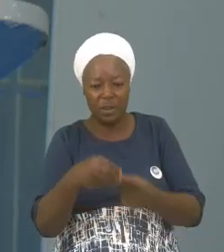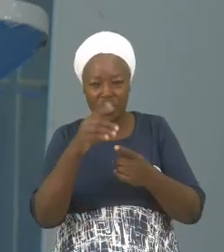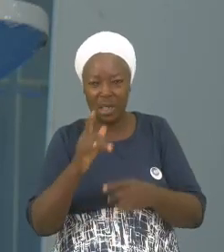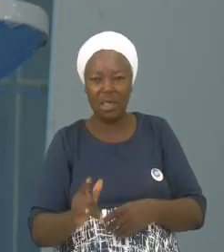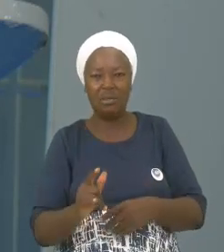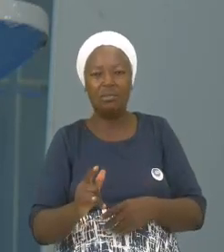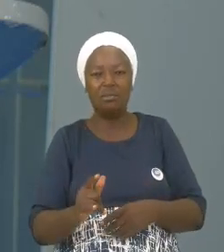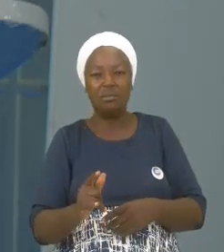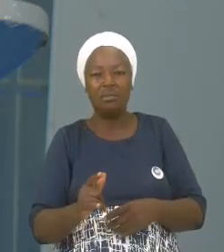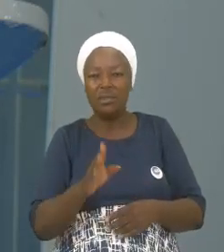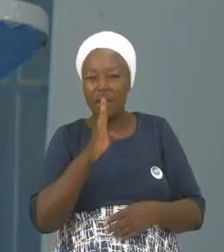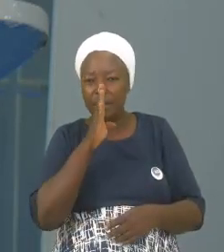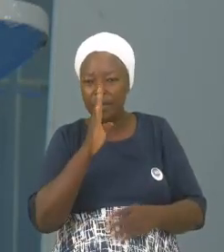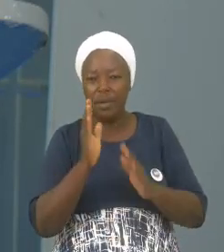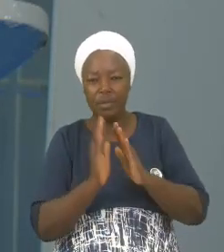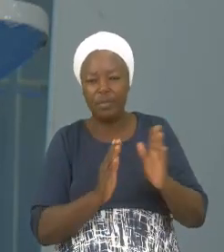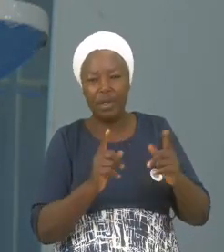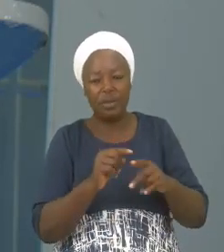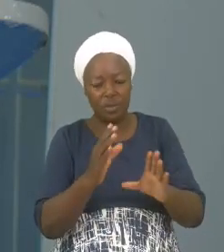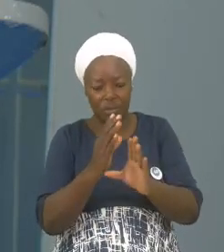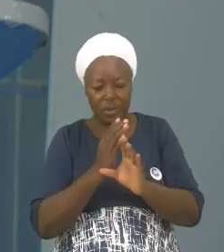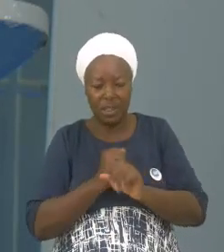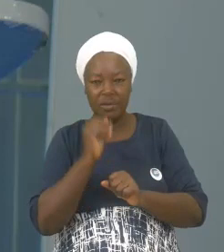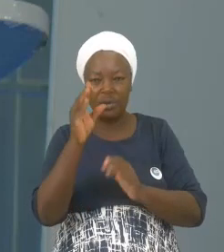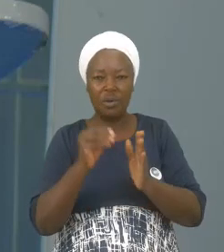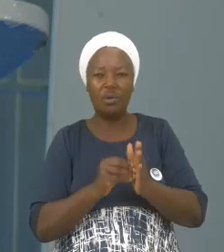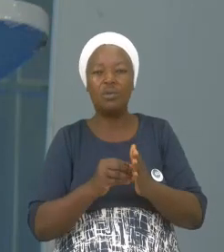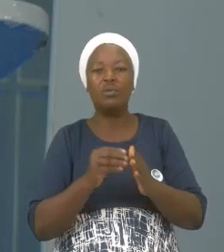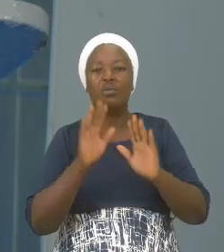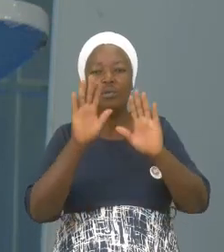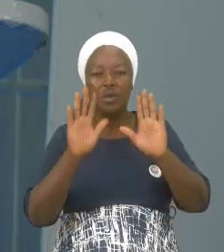at in front now.